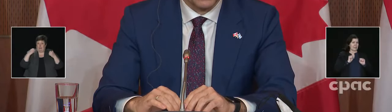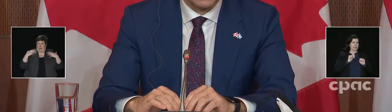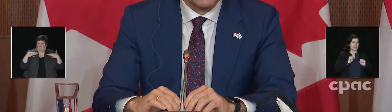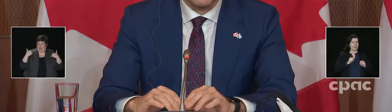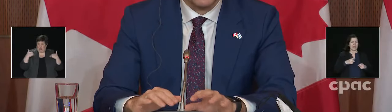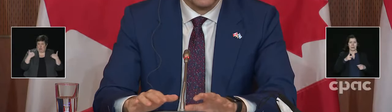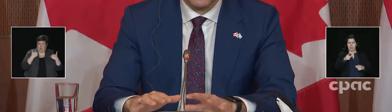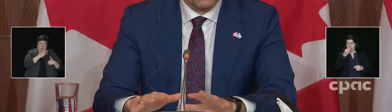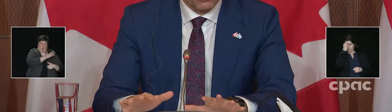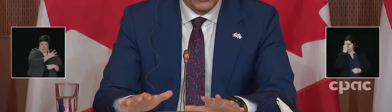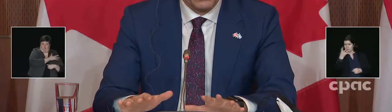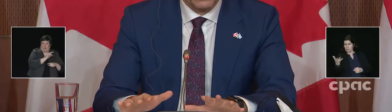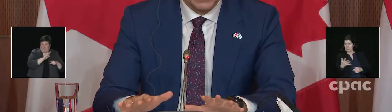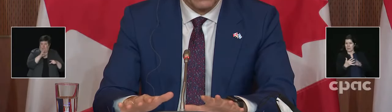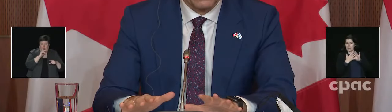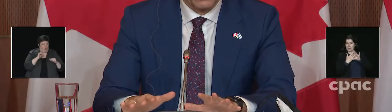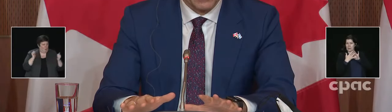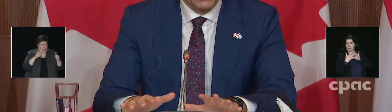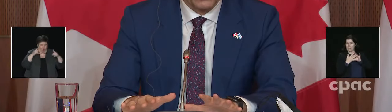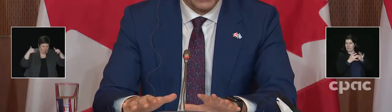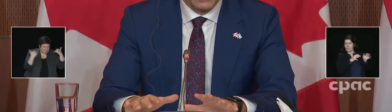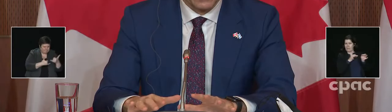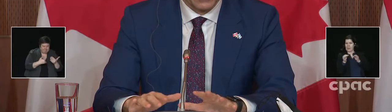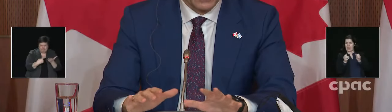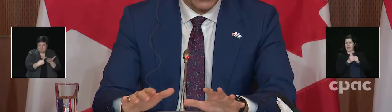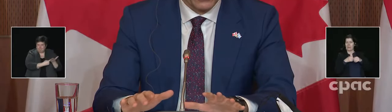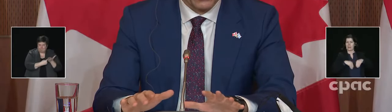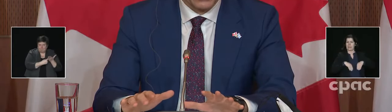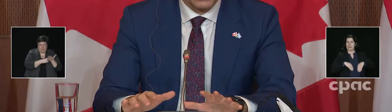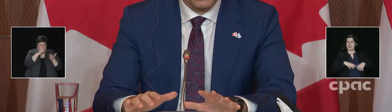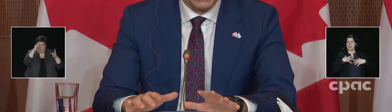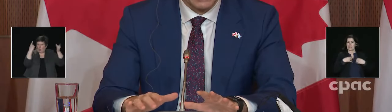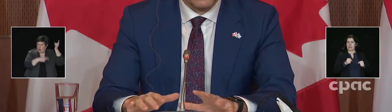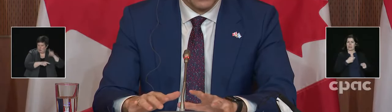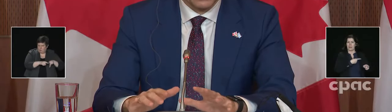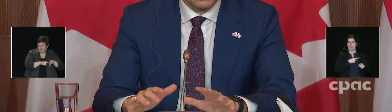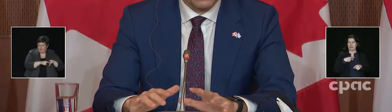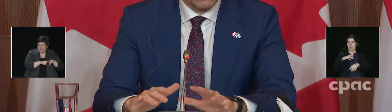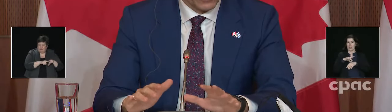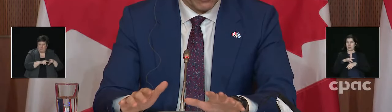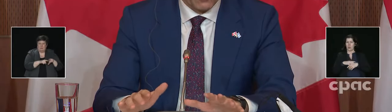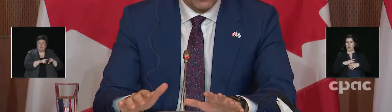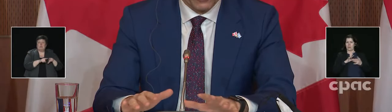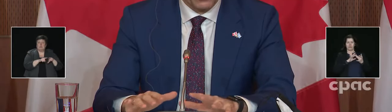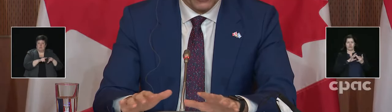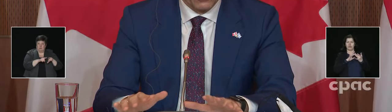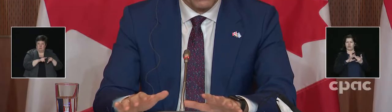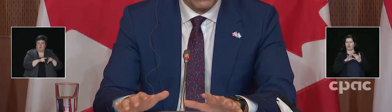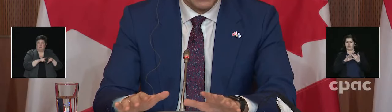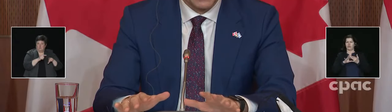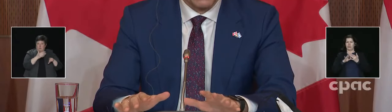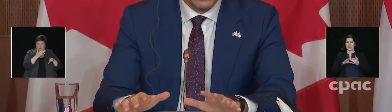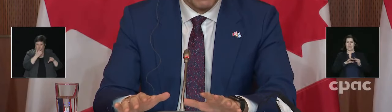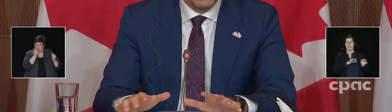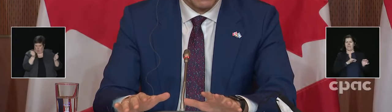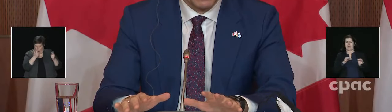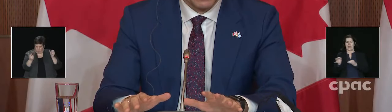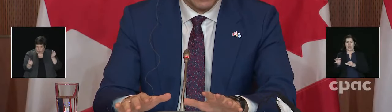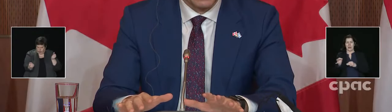and territories, and we are working together to make sure that not only do we have a good